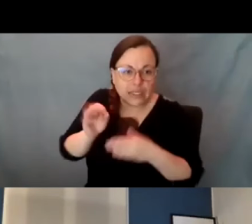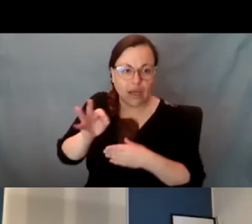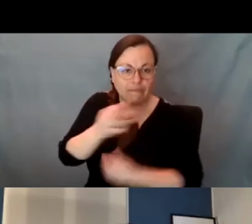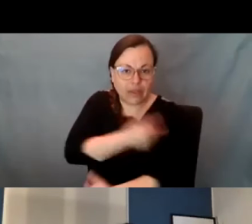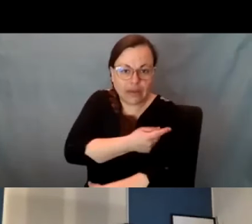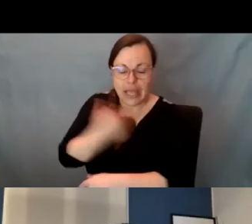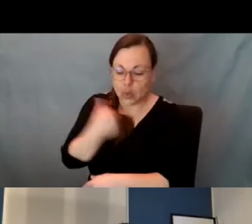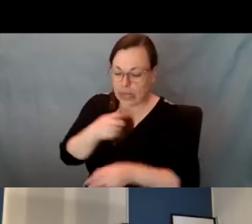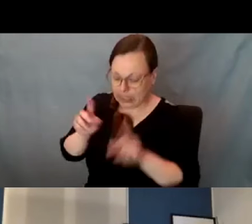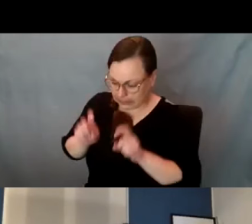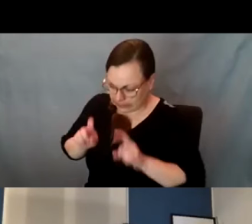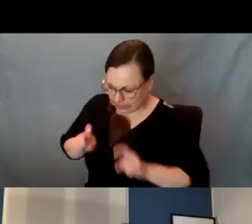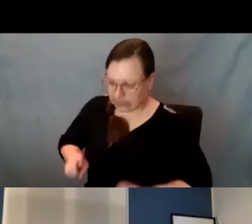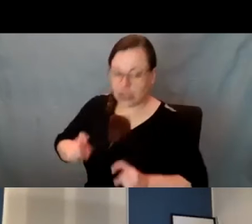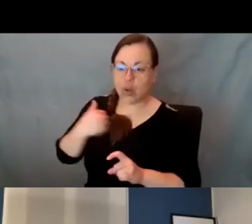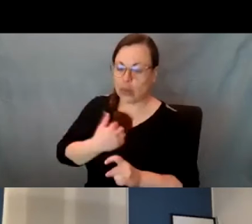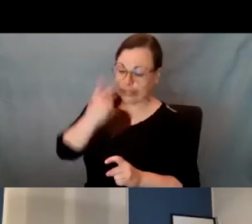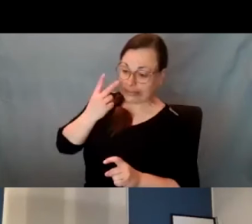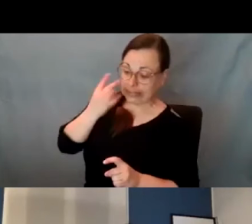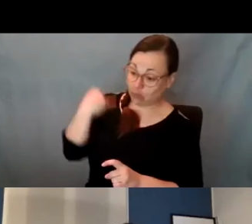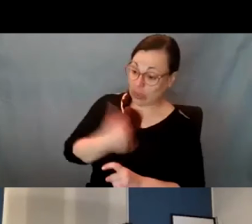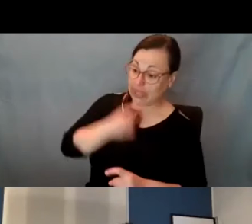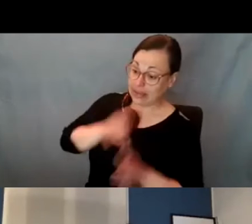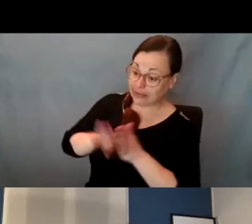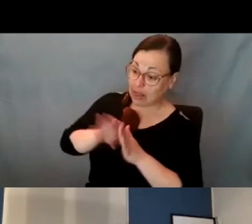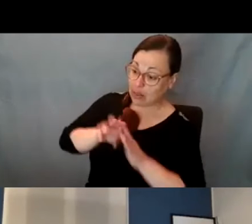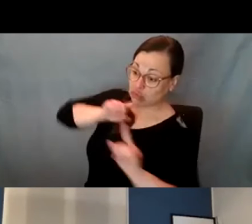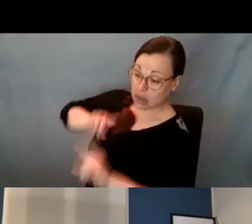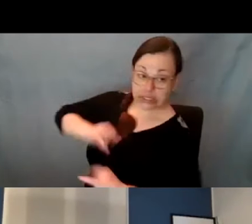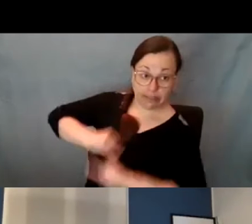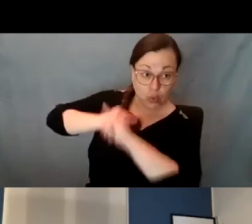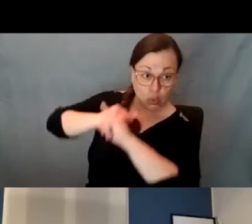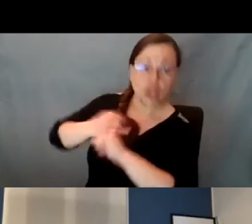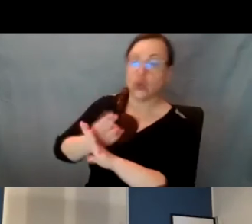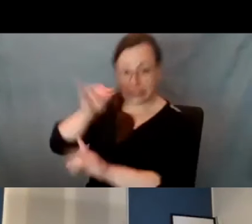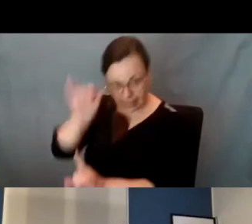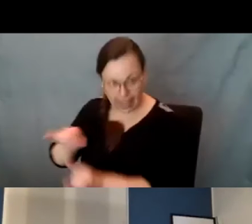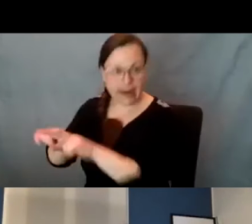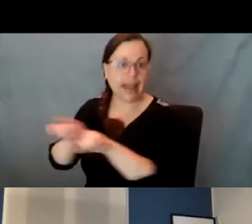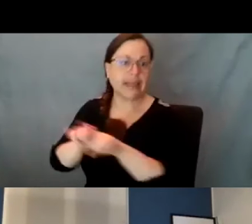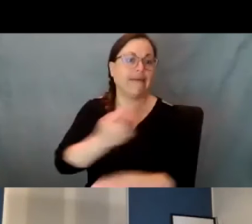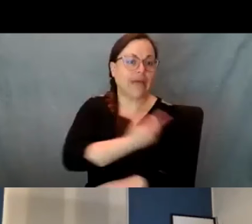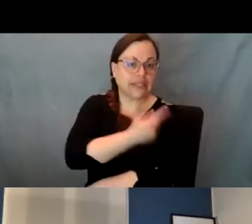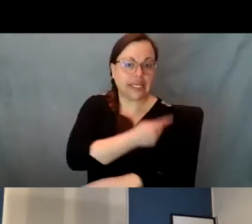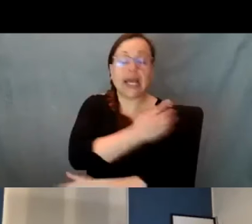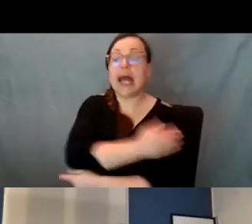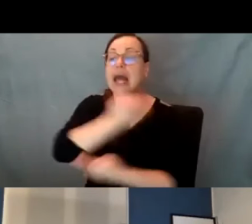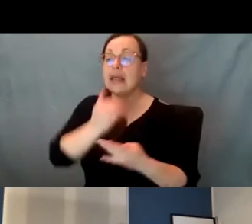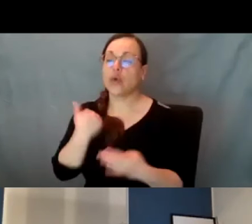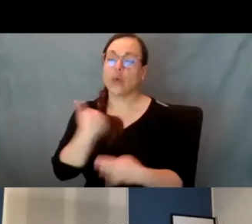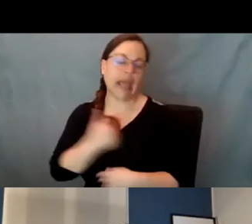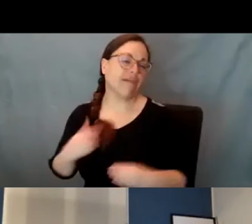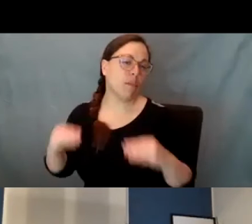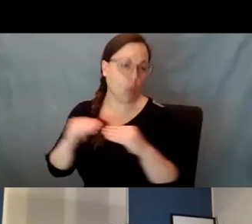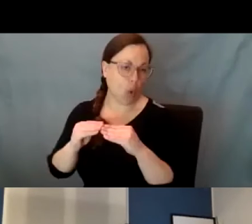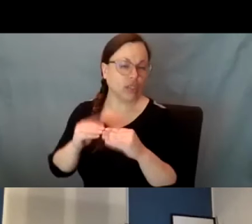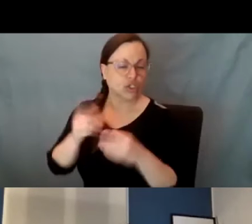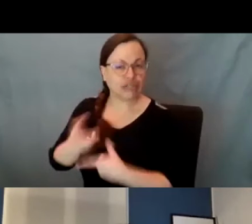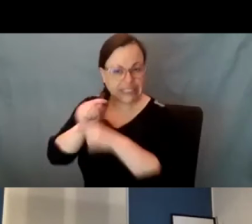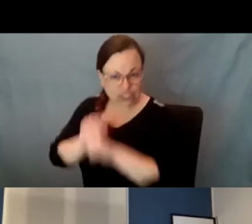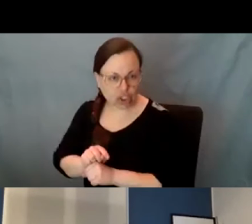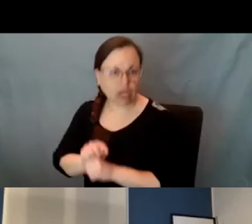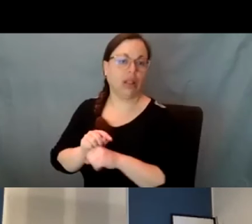system develop a response and use that as a vaccine. And finally, we have more traditional vaccines, the kill